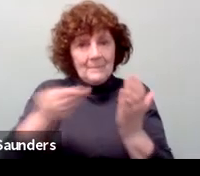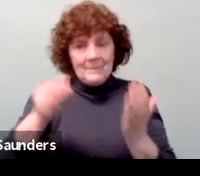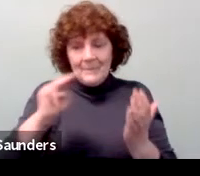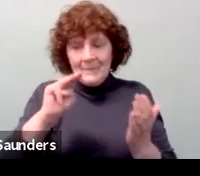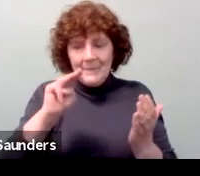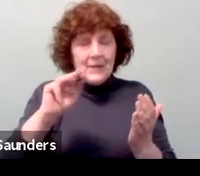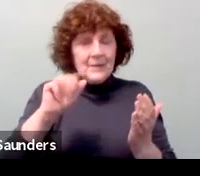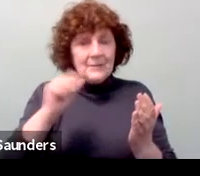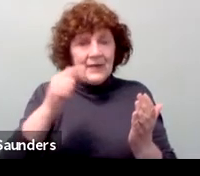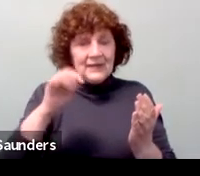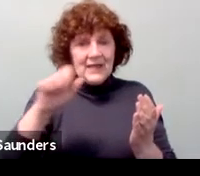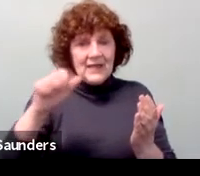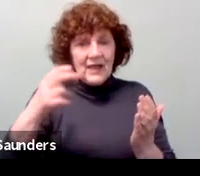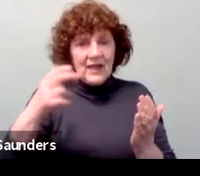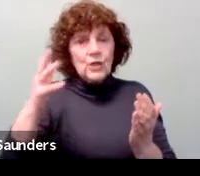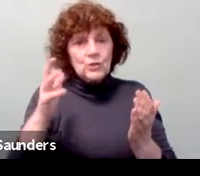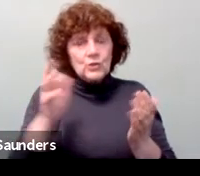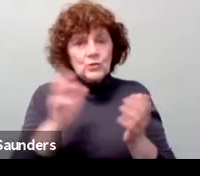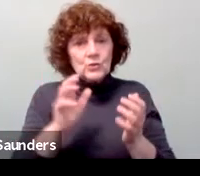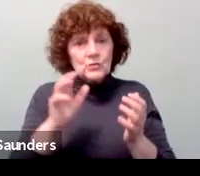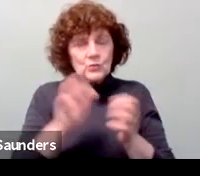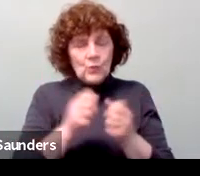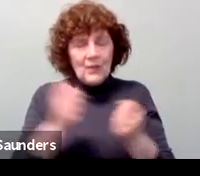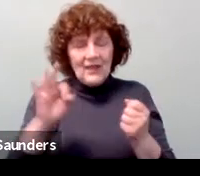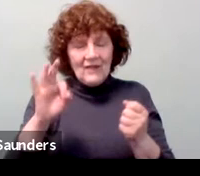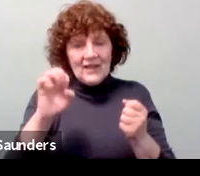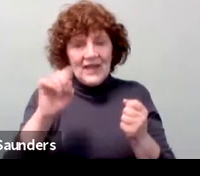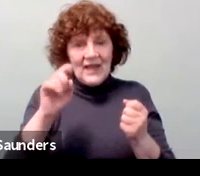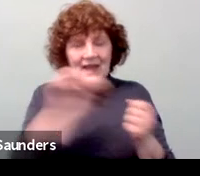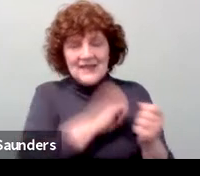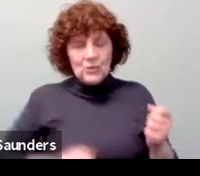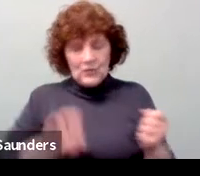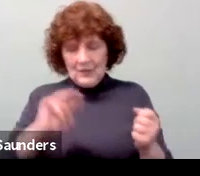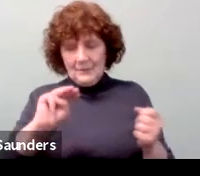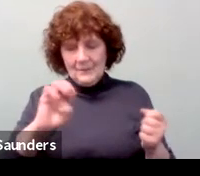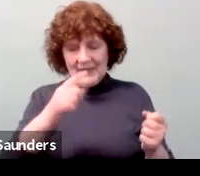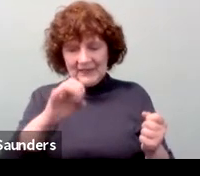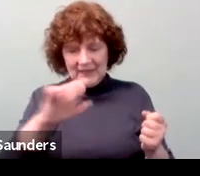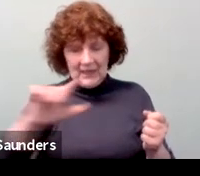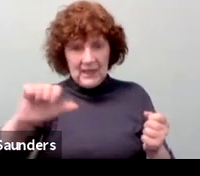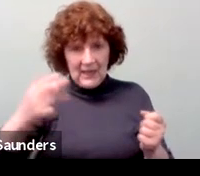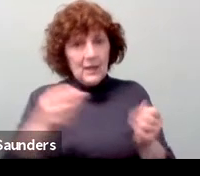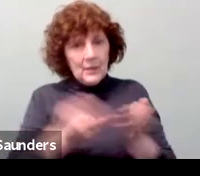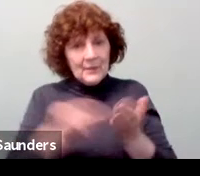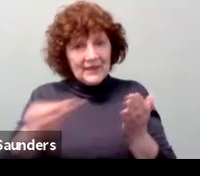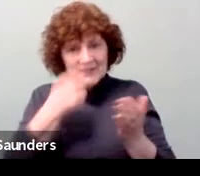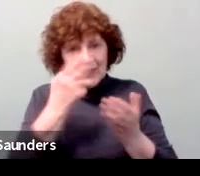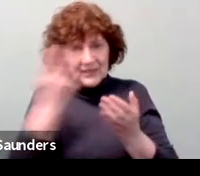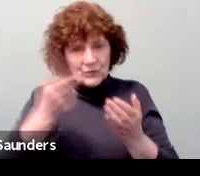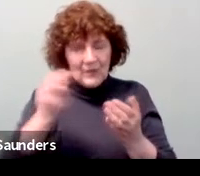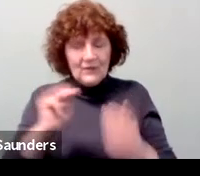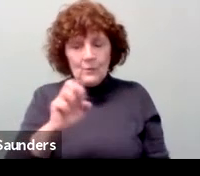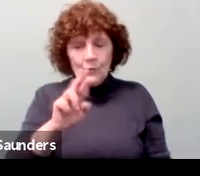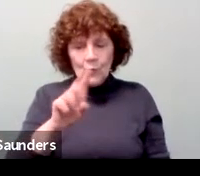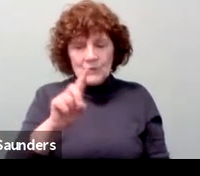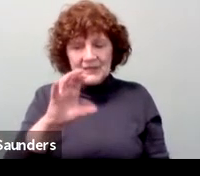of Esther, which tells the history of Mordechai and Esther and the Jews of